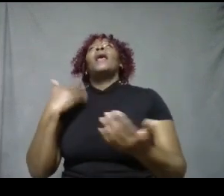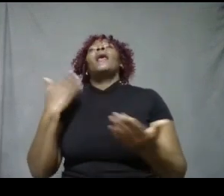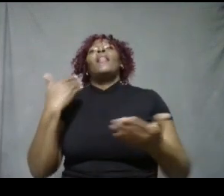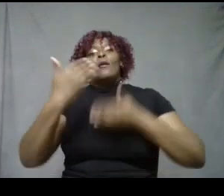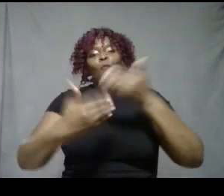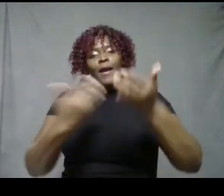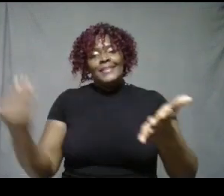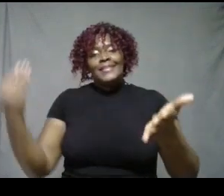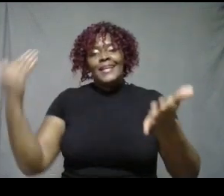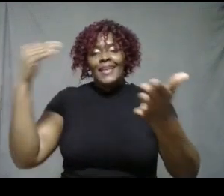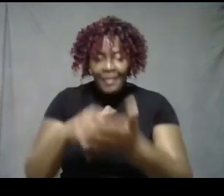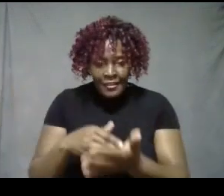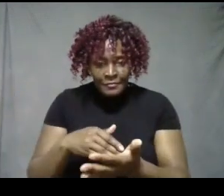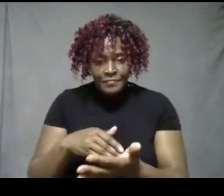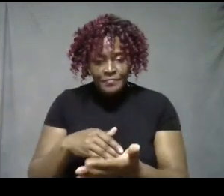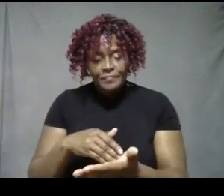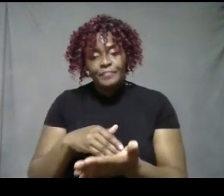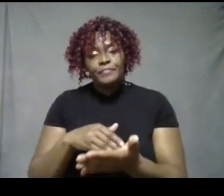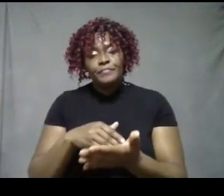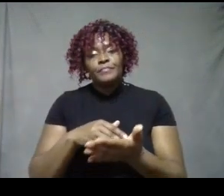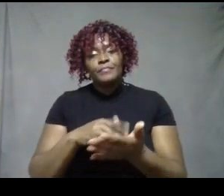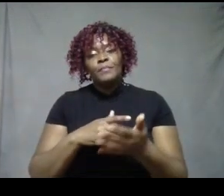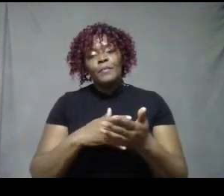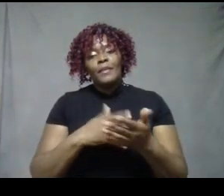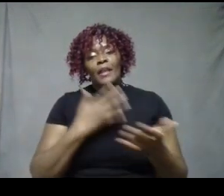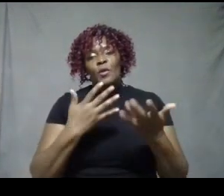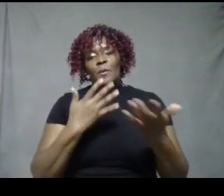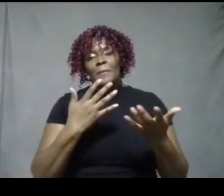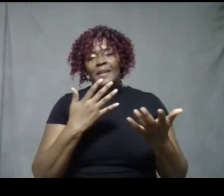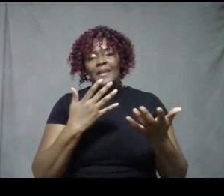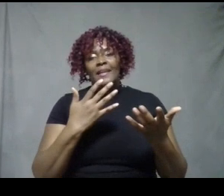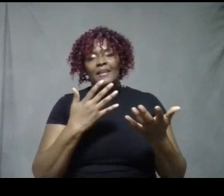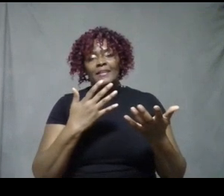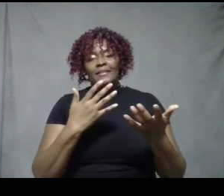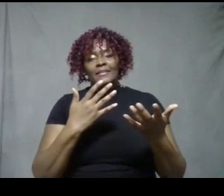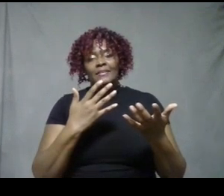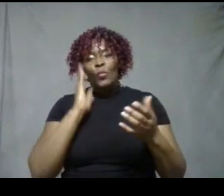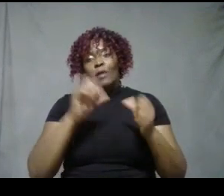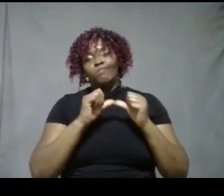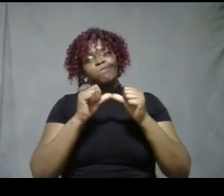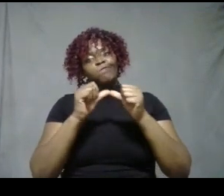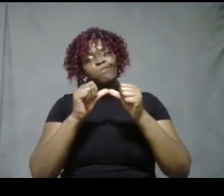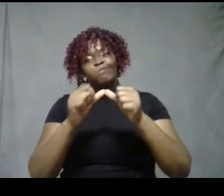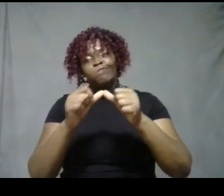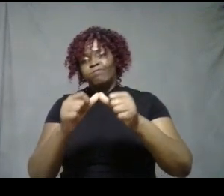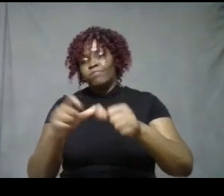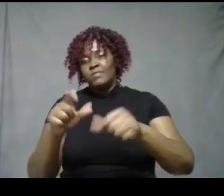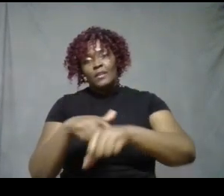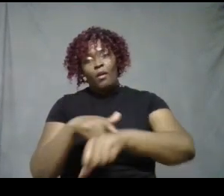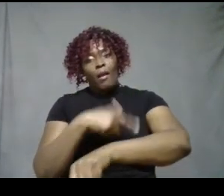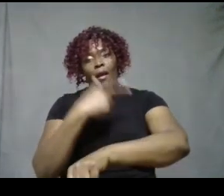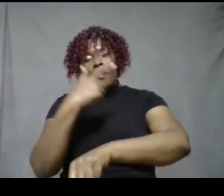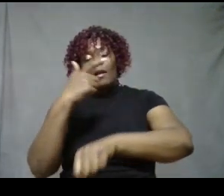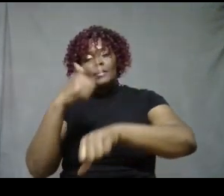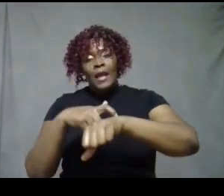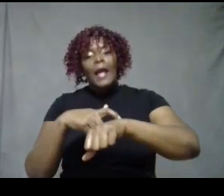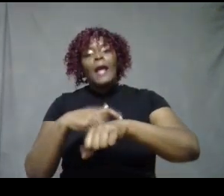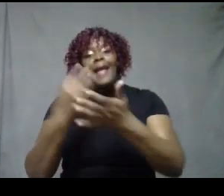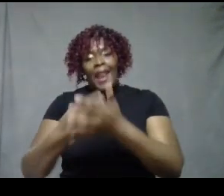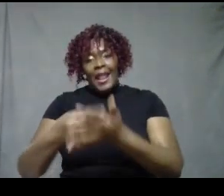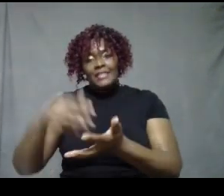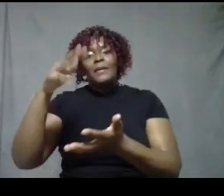again, you're probably looking at a similar length of time and substantial expense to